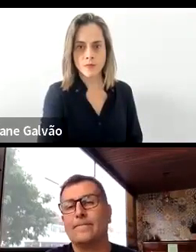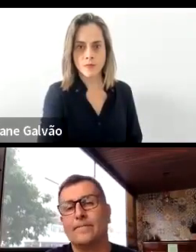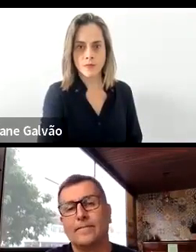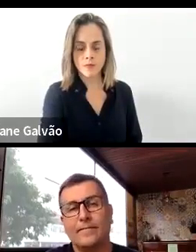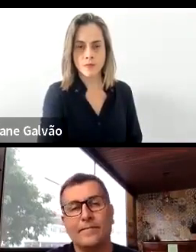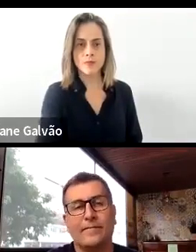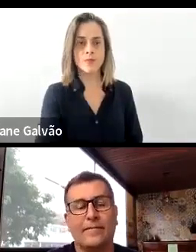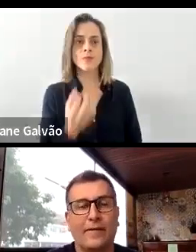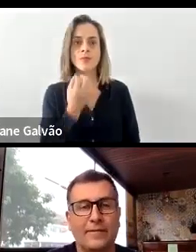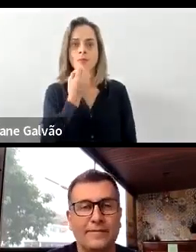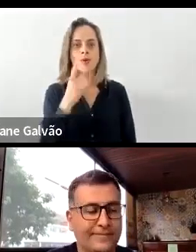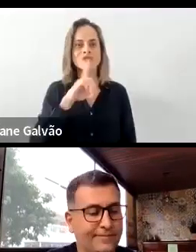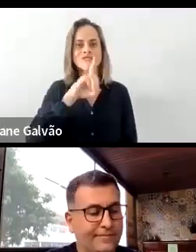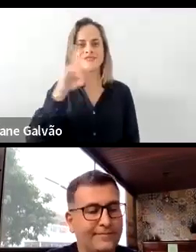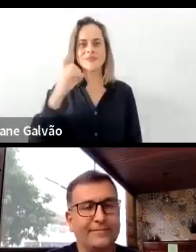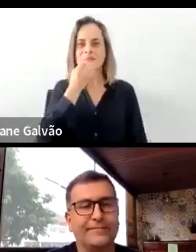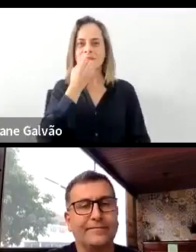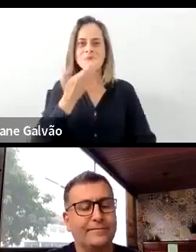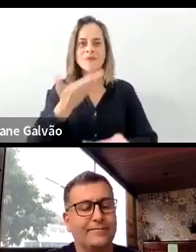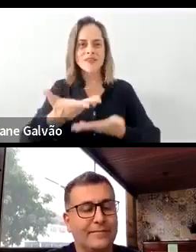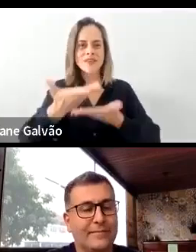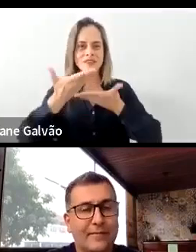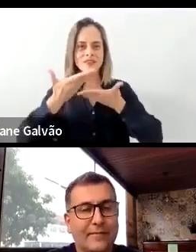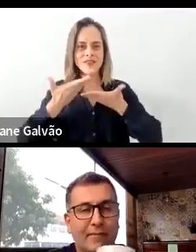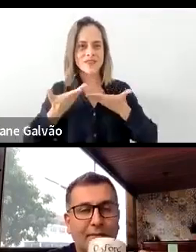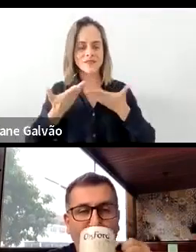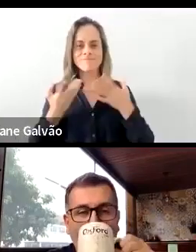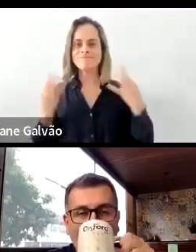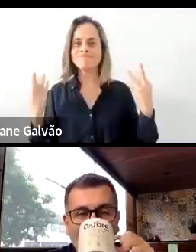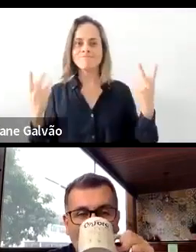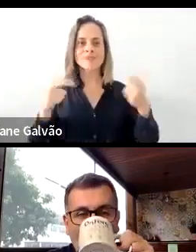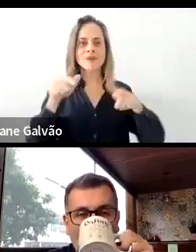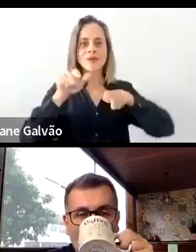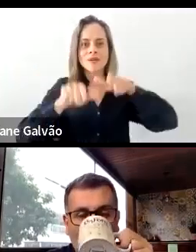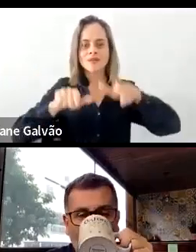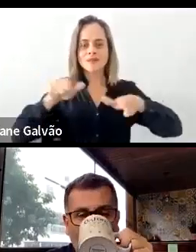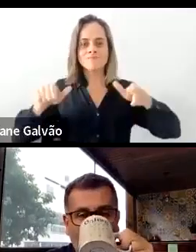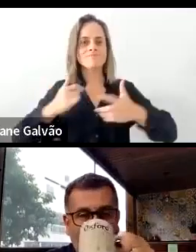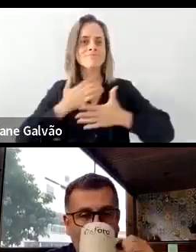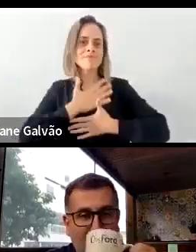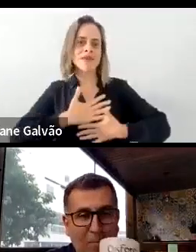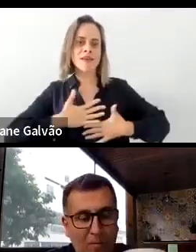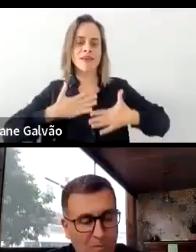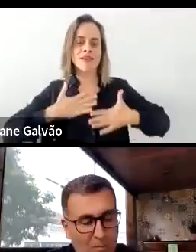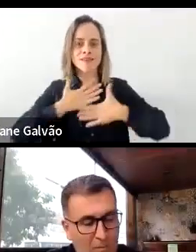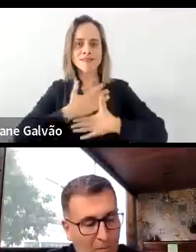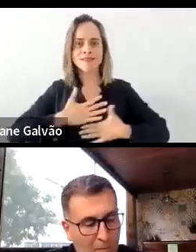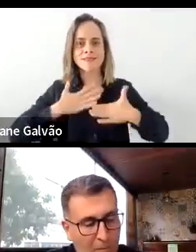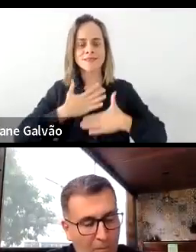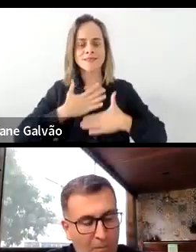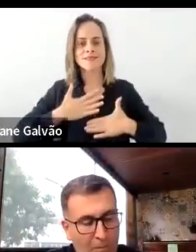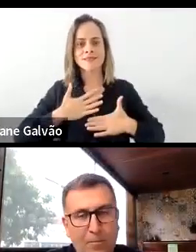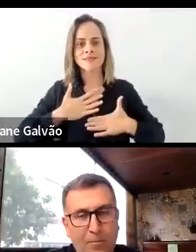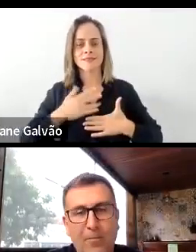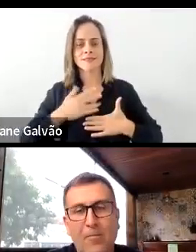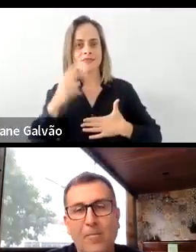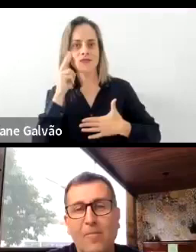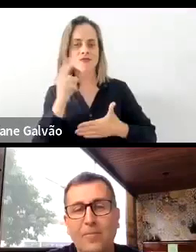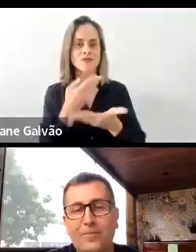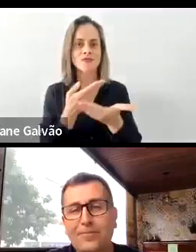Bom dia, pessoal. Bem-vindos. Welcome, everyone. It's a pleasure to have you all here.